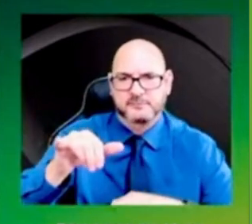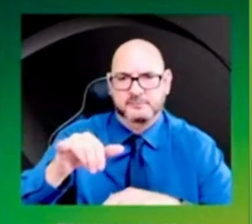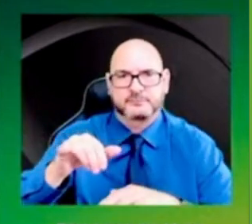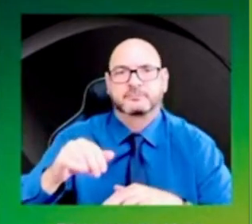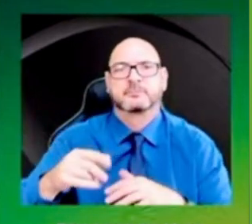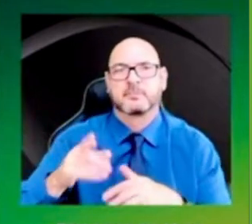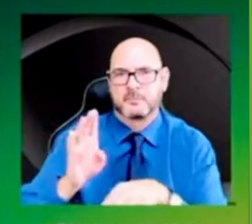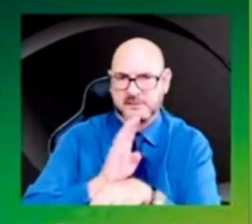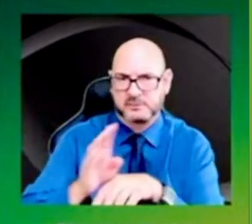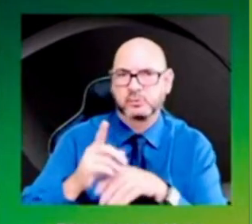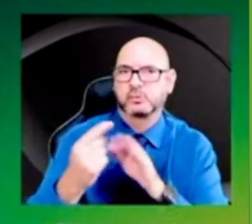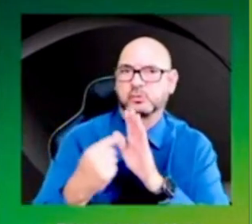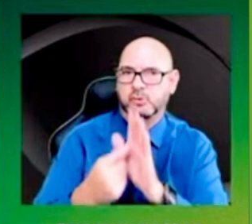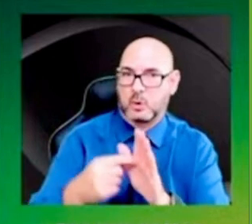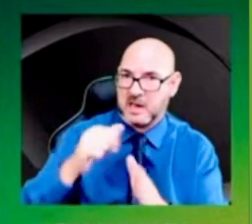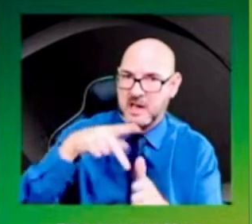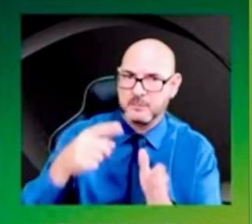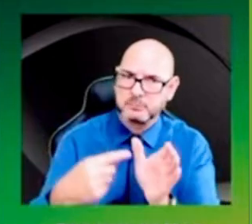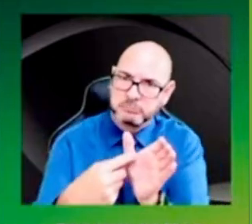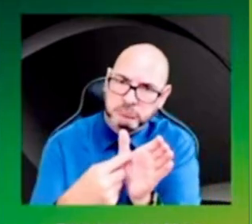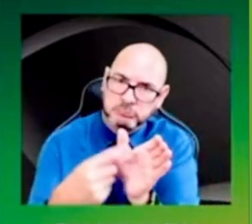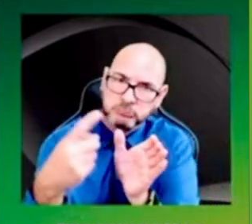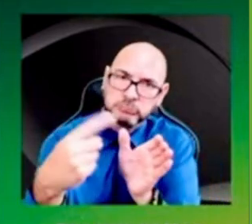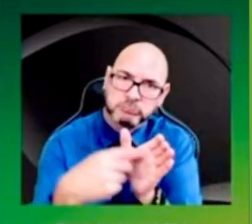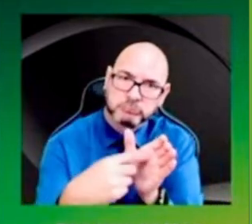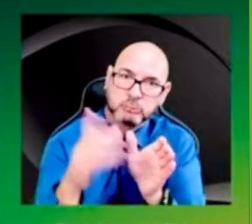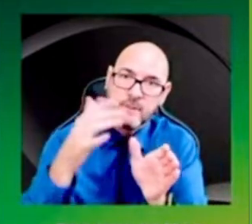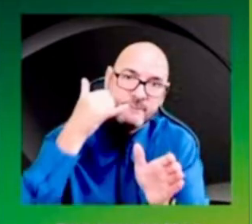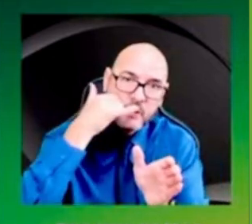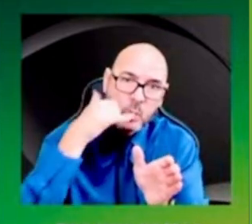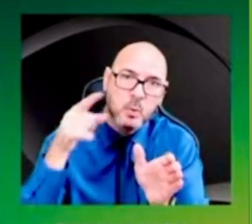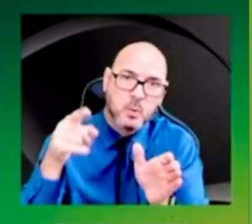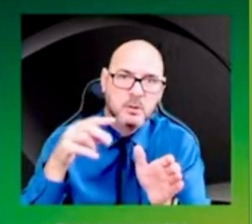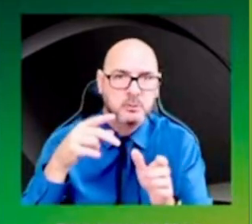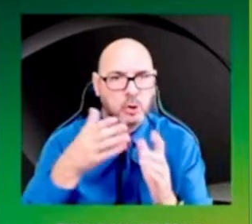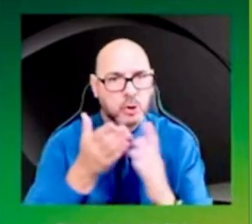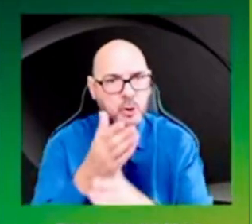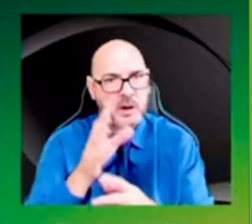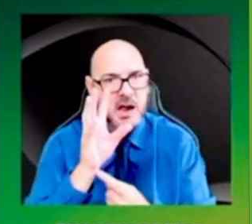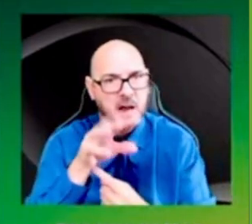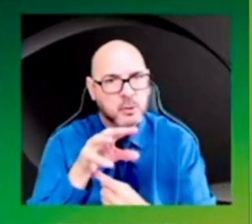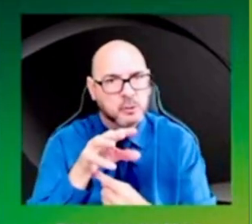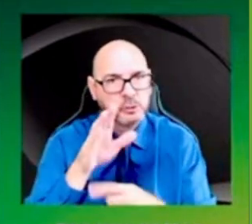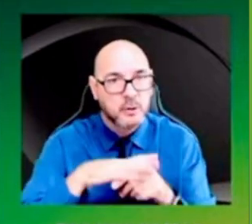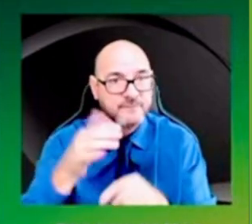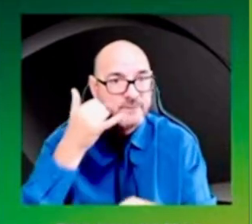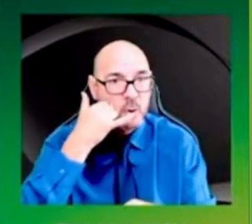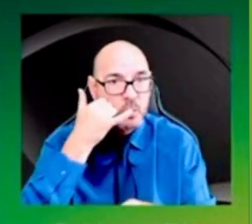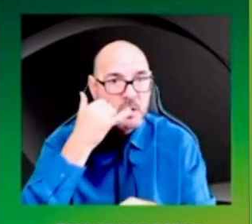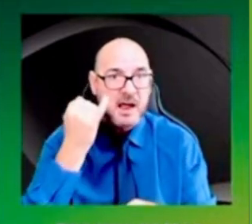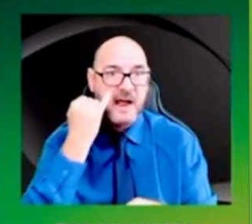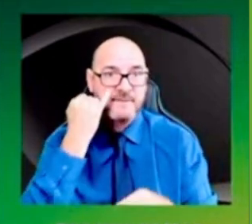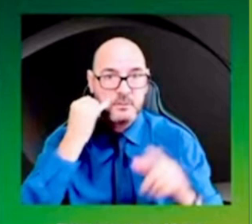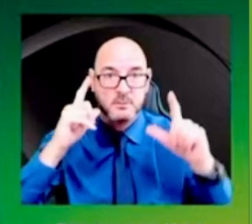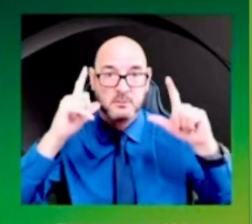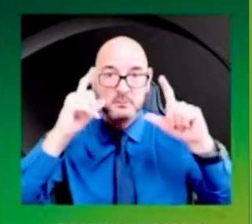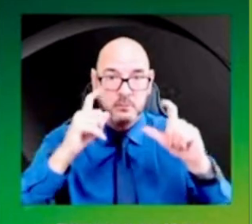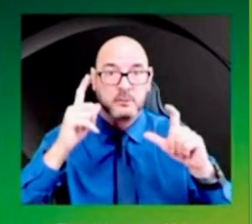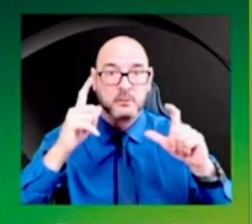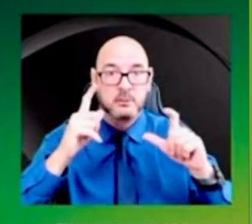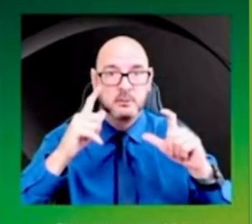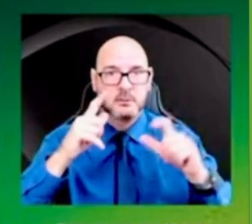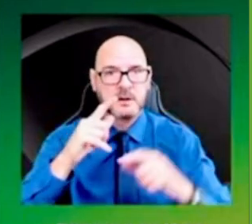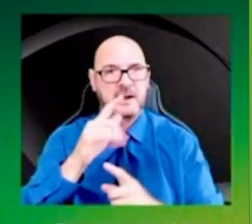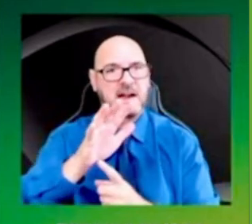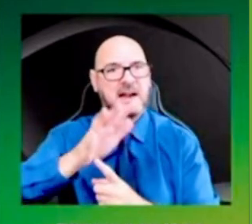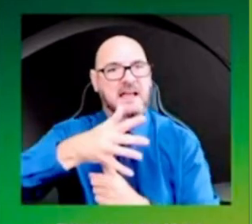phone that through the camera on his phone, if he takes a photograph of a leaf, of let's say the lettuce